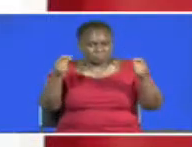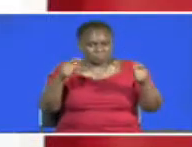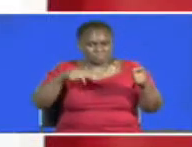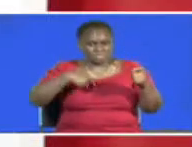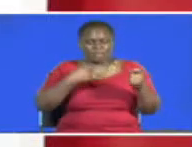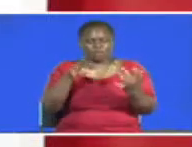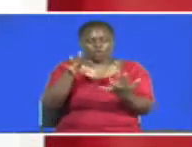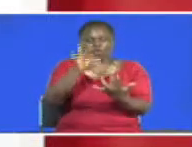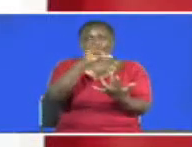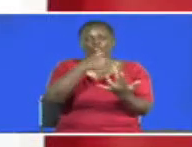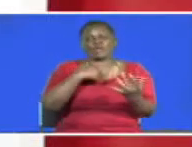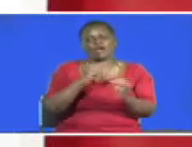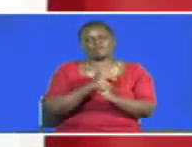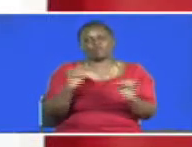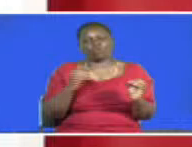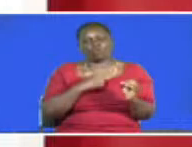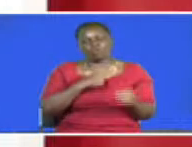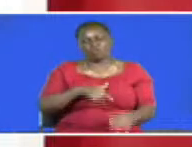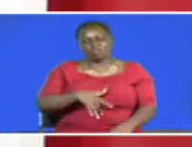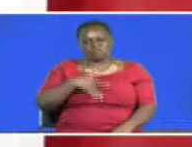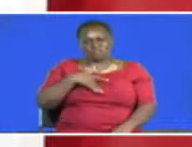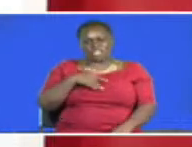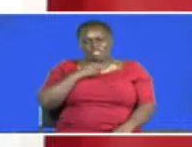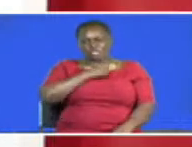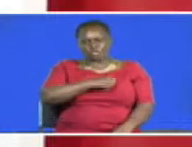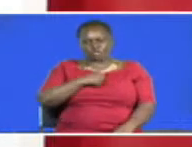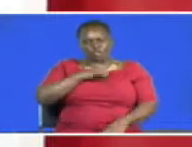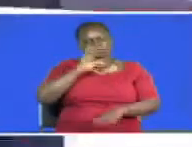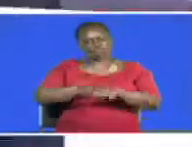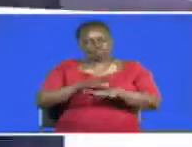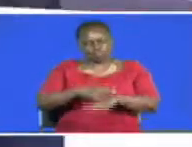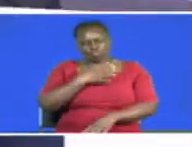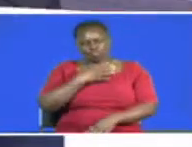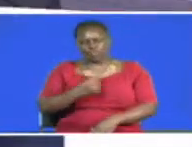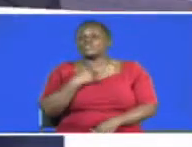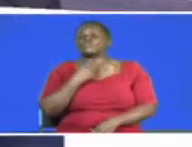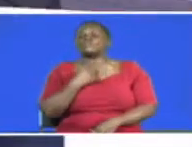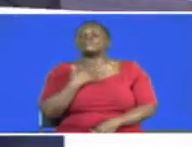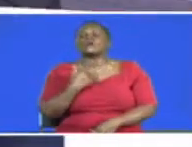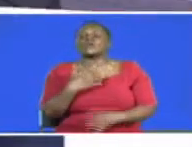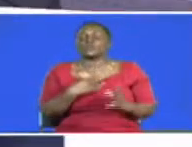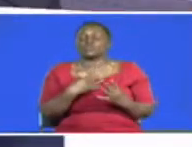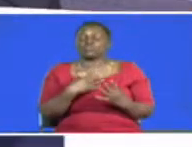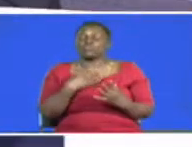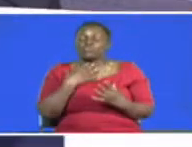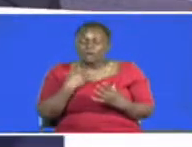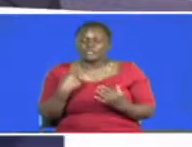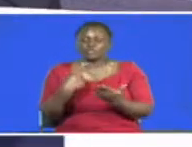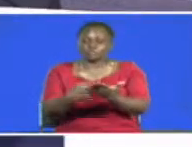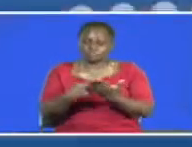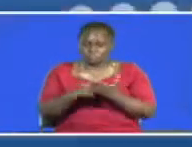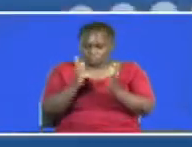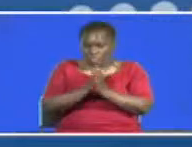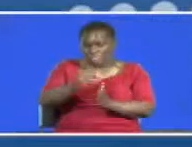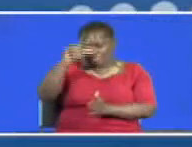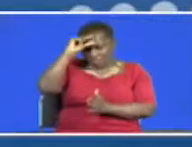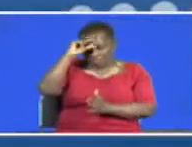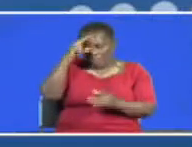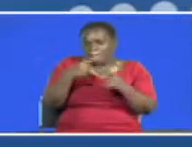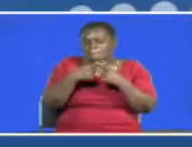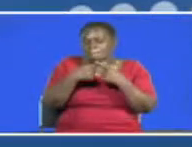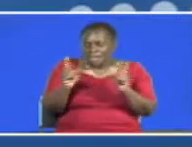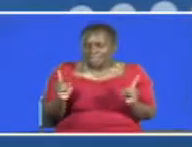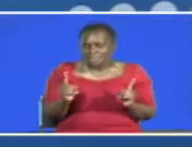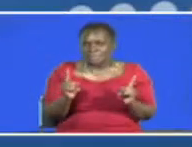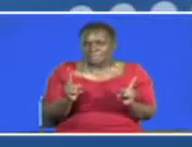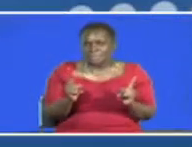then we have no option but feel sorry for the Kenyans. So in short, there's goodwill from the union. You want to go to the negotiating table with the government, but in